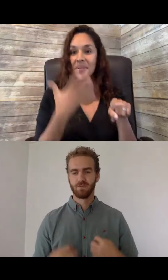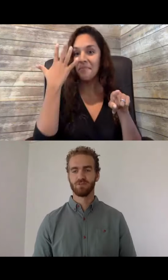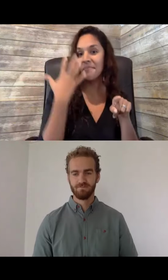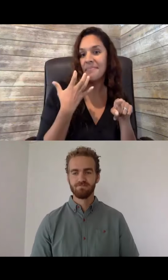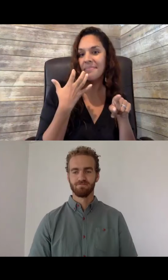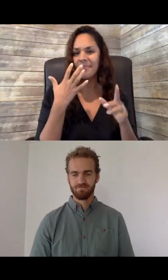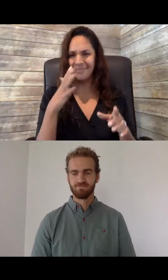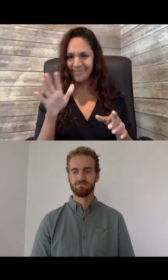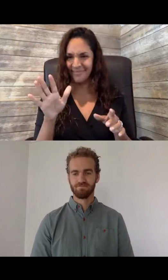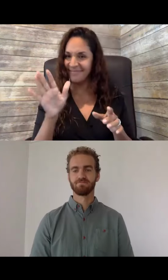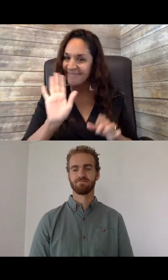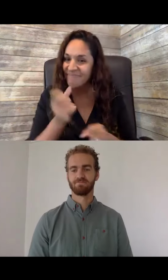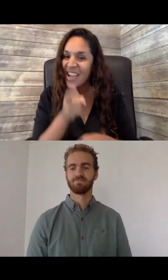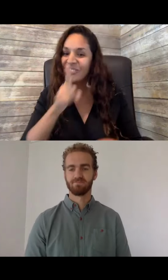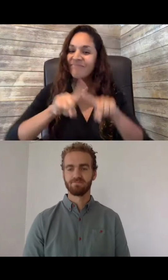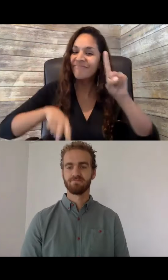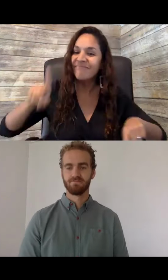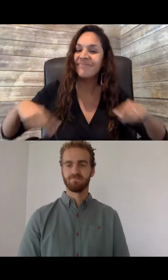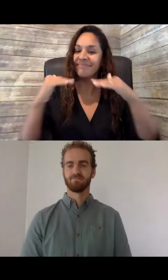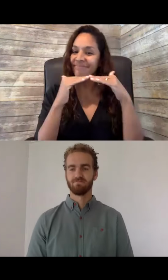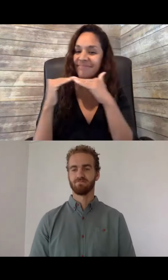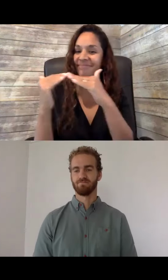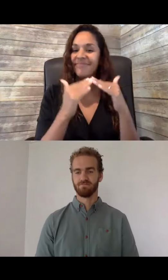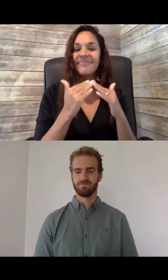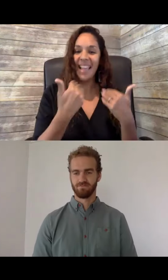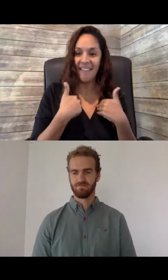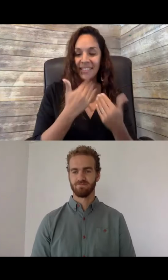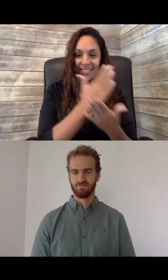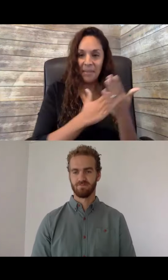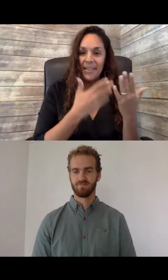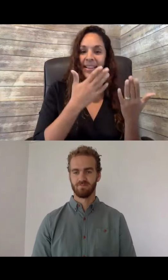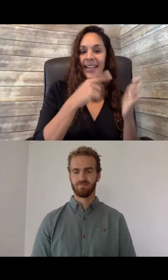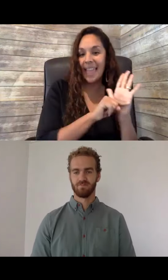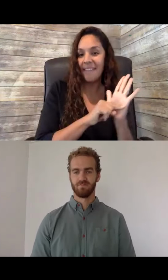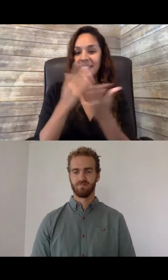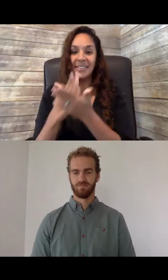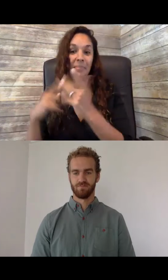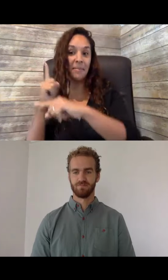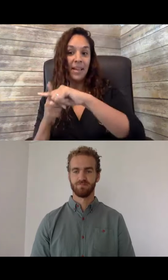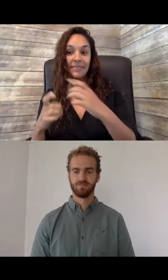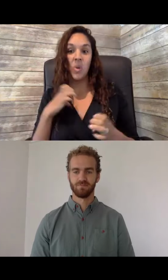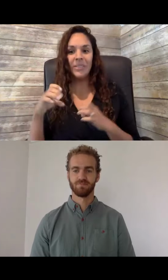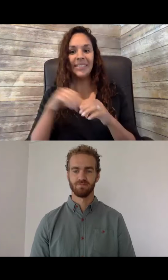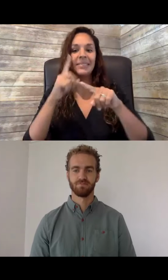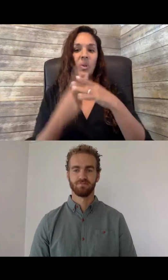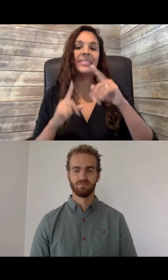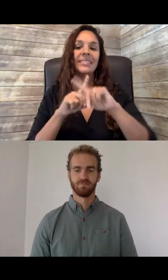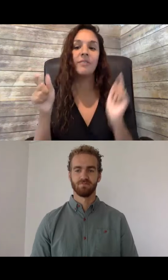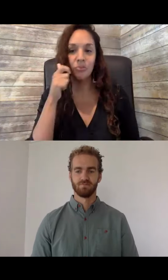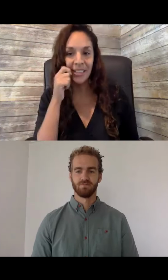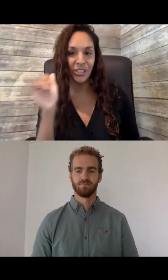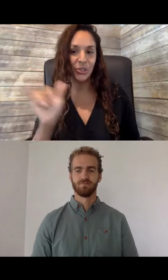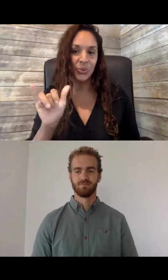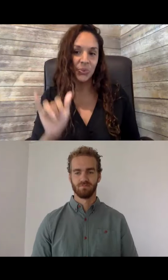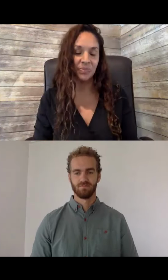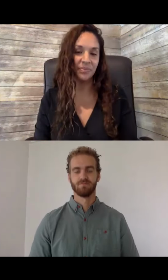tend to have more like a happier or more positive connotation to it. So we want to make sure that those pictures are reflective of